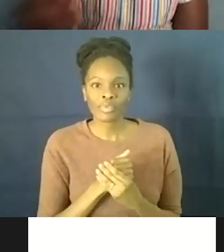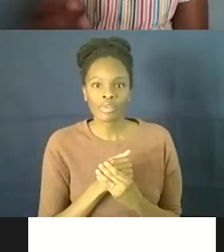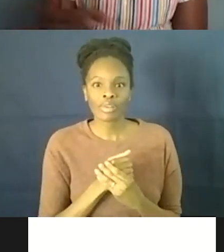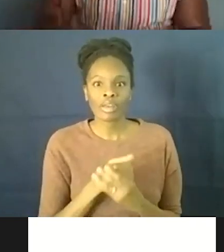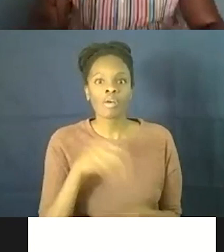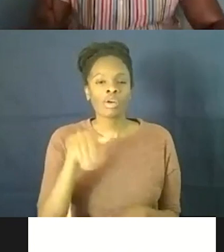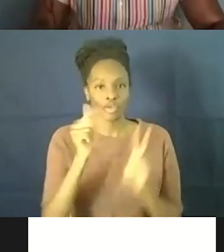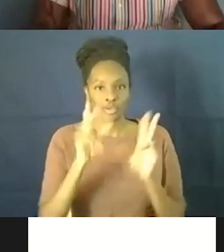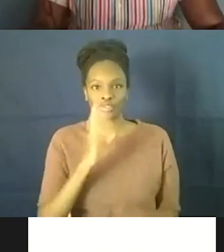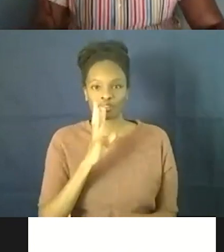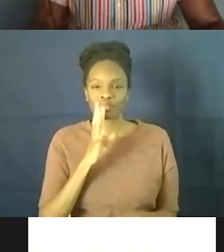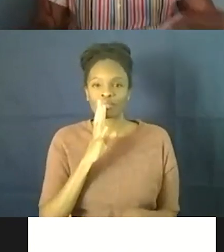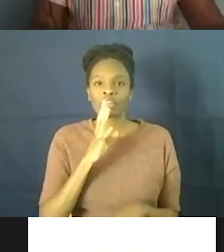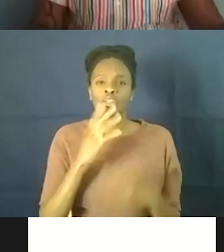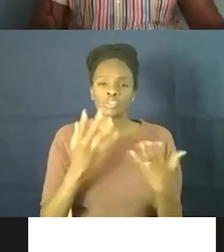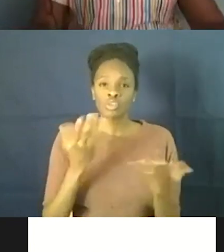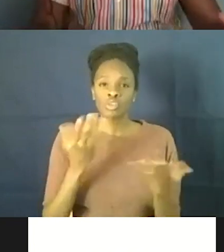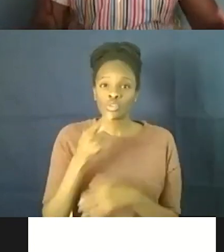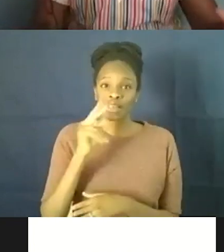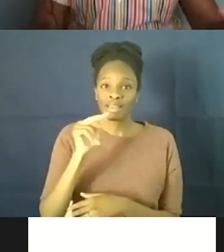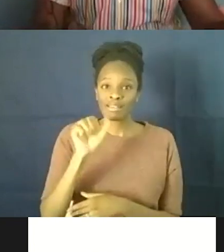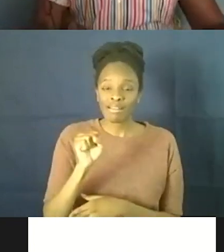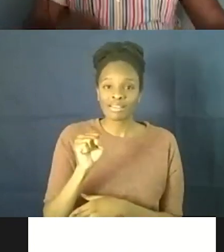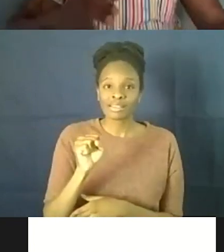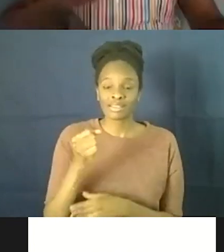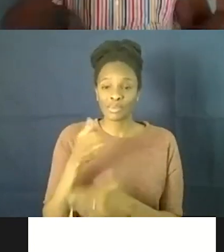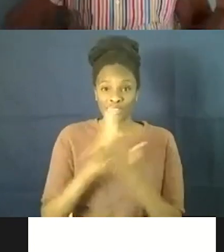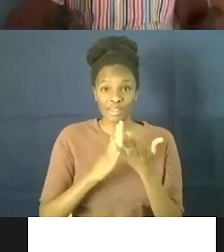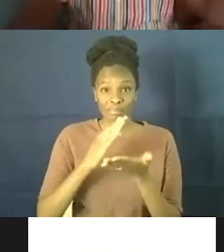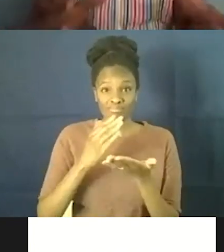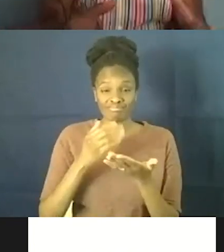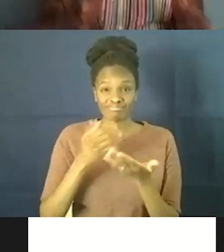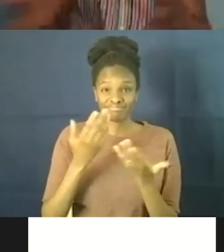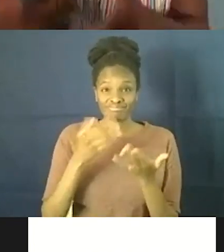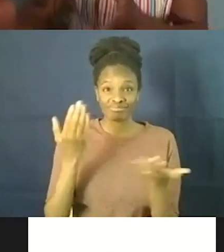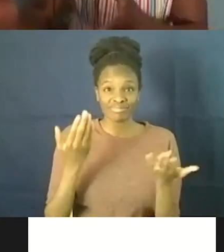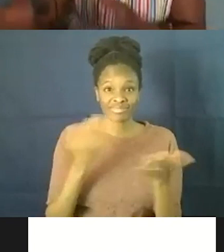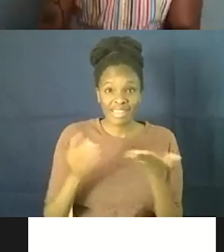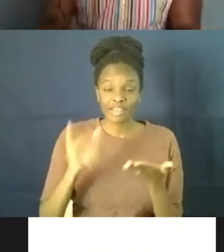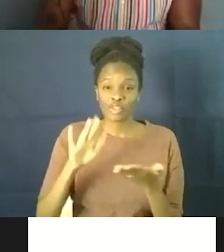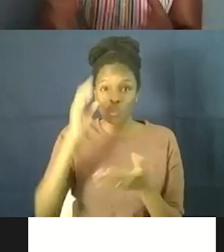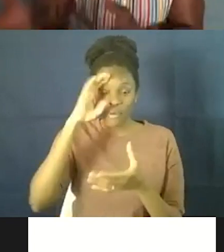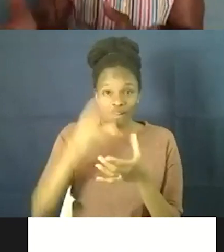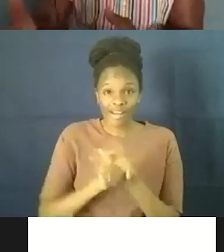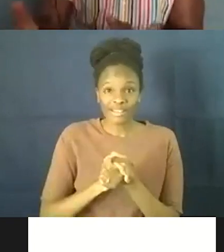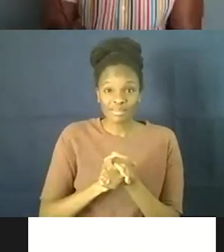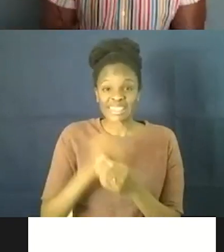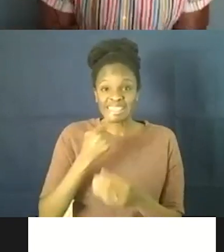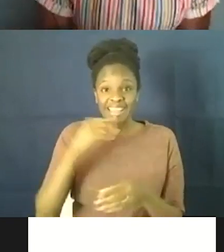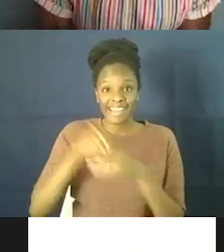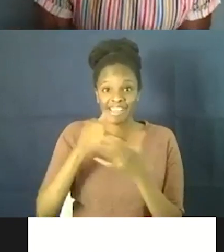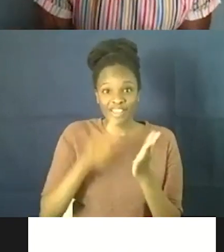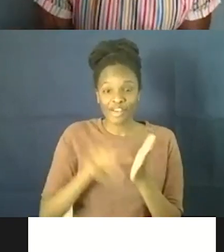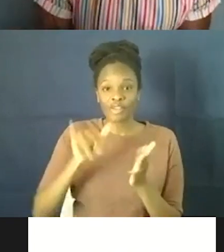were, if you don't mind me saying, like there were elements of the letter that your husband left you that, that like we used in the show, like directly. No, we literally actual